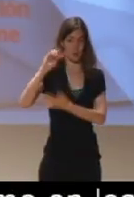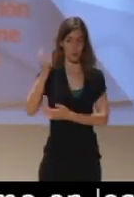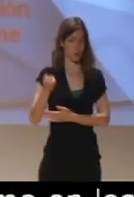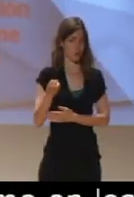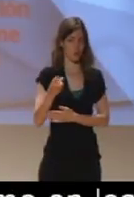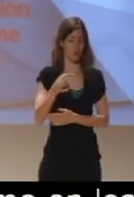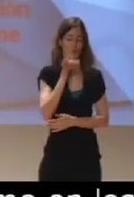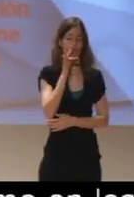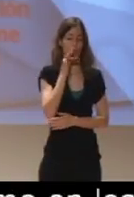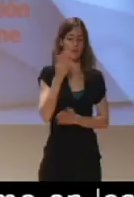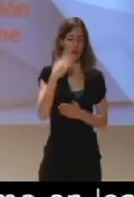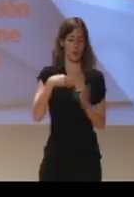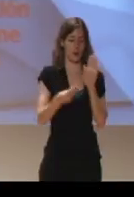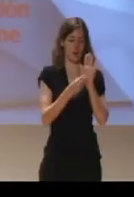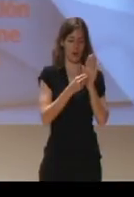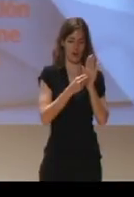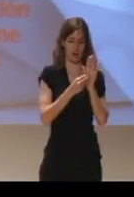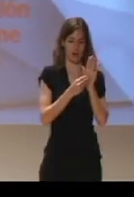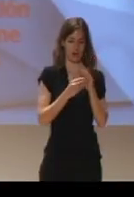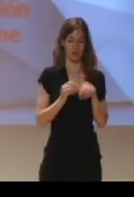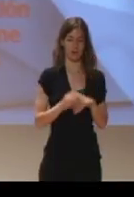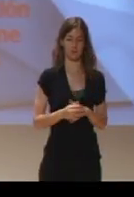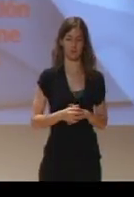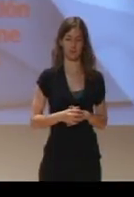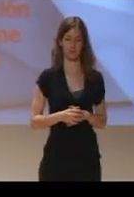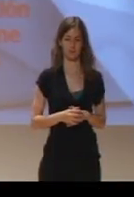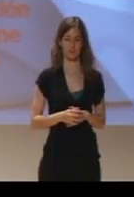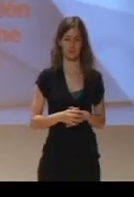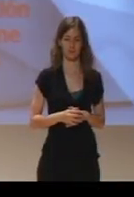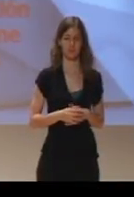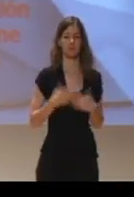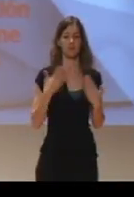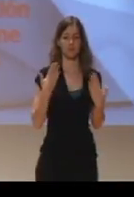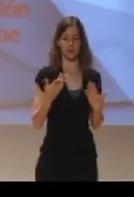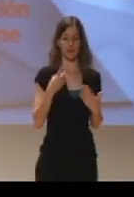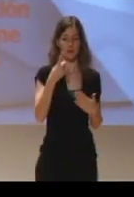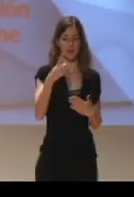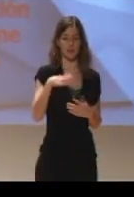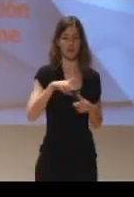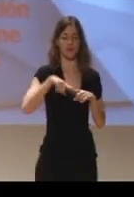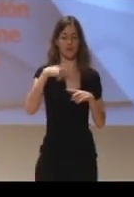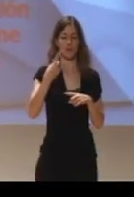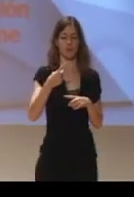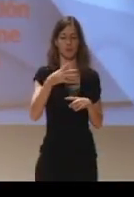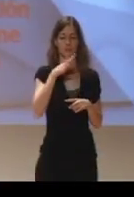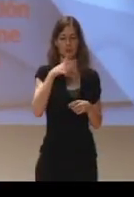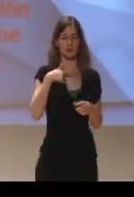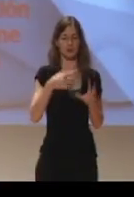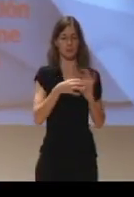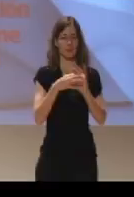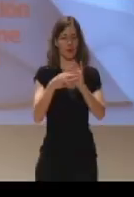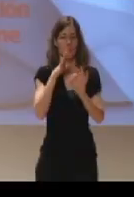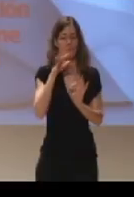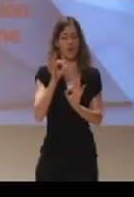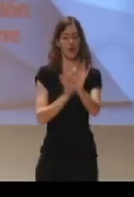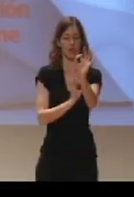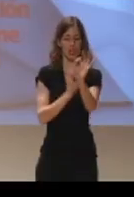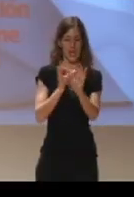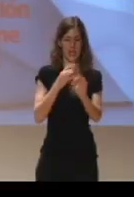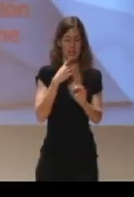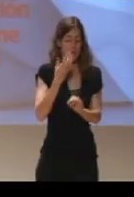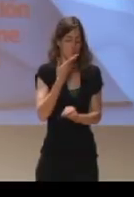and this includes an extra cost, and so the state will cover this cost. I imagine that is already taken into account. I'm really